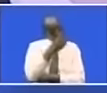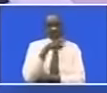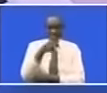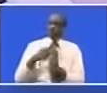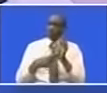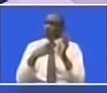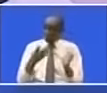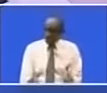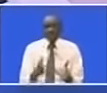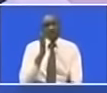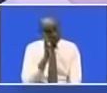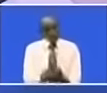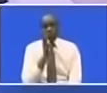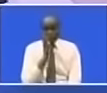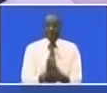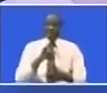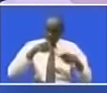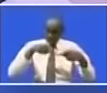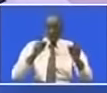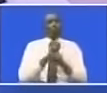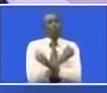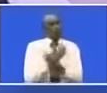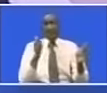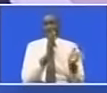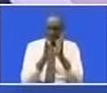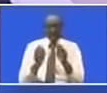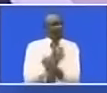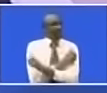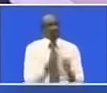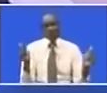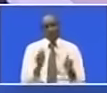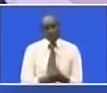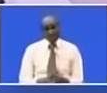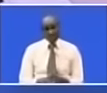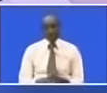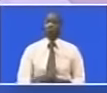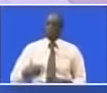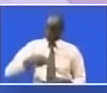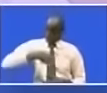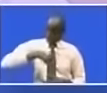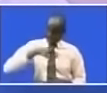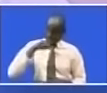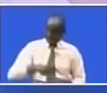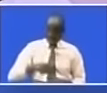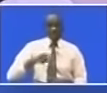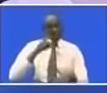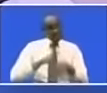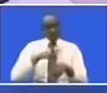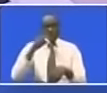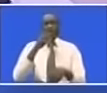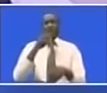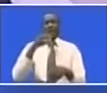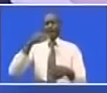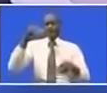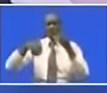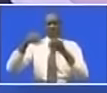shown to us that indeed they were well prepared. Yeah. We were at a polling